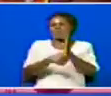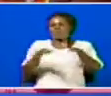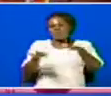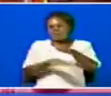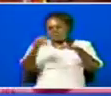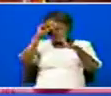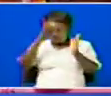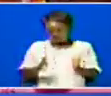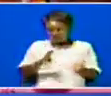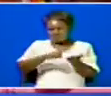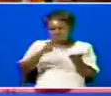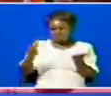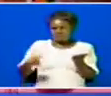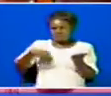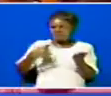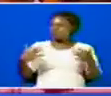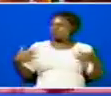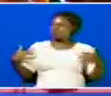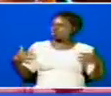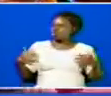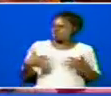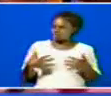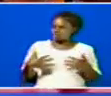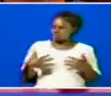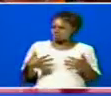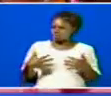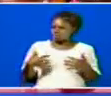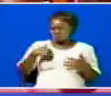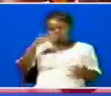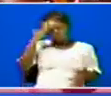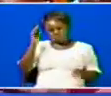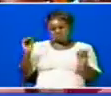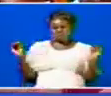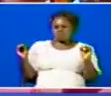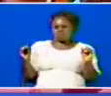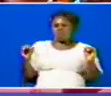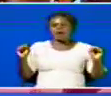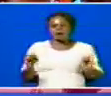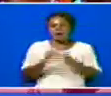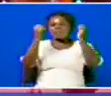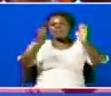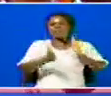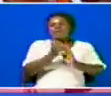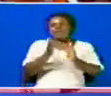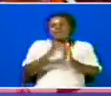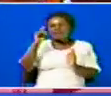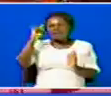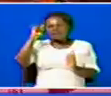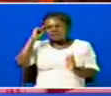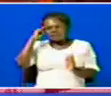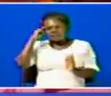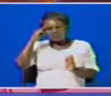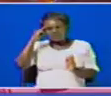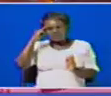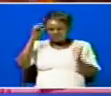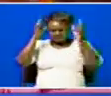gavana kujiuzuru hata mimi nishtua sana. Kwa hivyo si jambo ambaye nilikuwa najua, ni jambo tu imekuja kwa ghafla na nafikiri alichukua